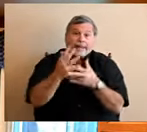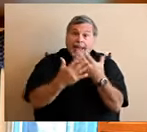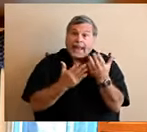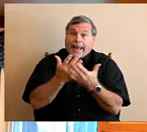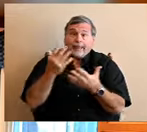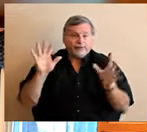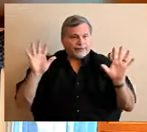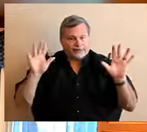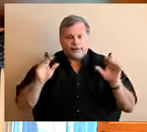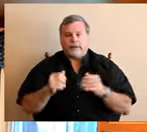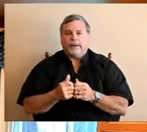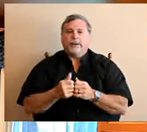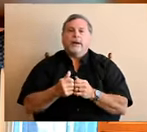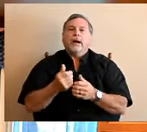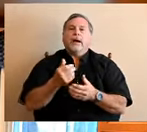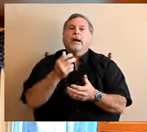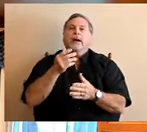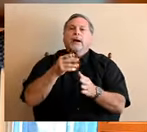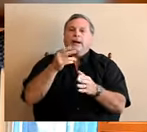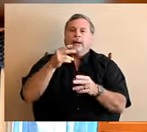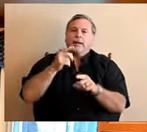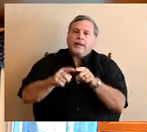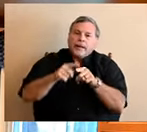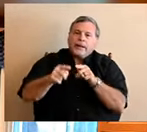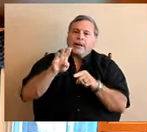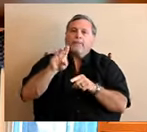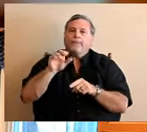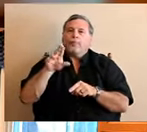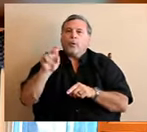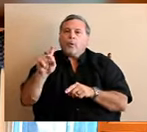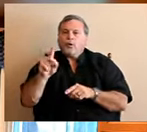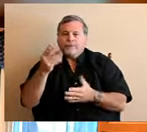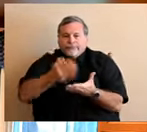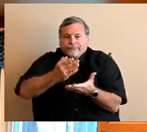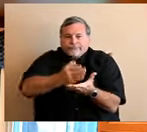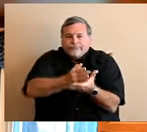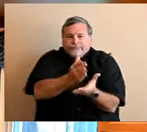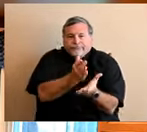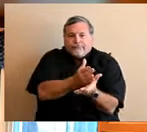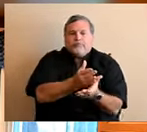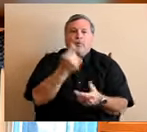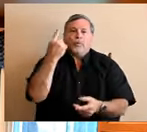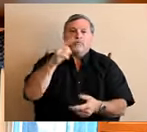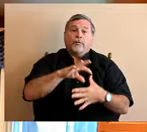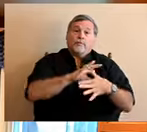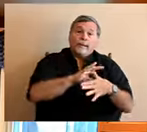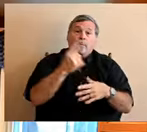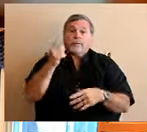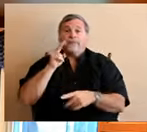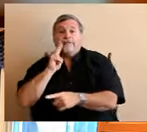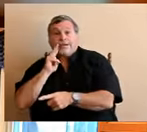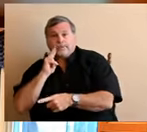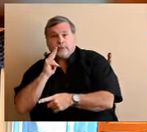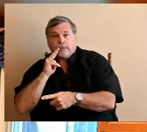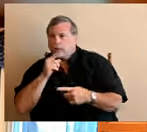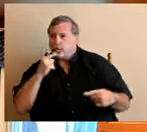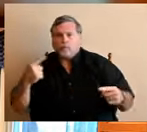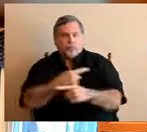my hands, doing all this. Cutting boards, keep them separate. You have a meat cutting board, you have a vegetable cutting board.